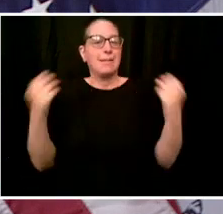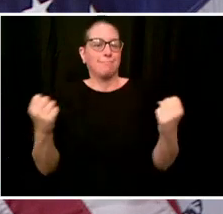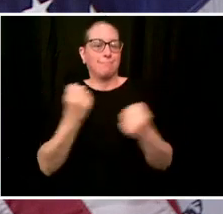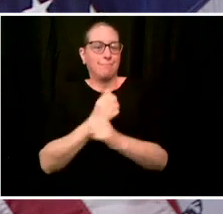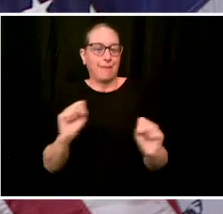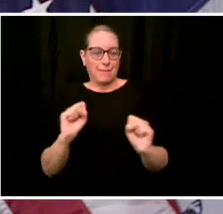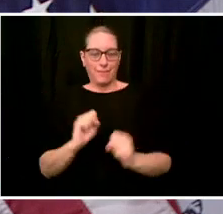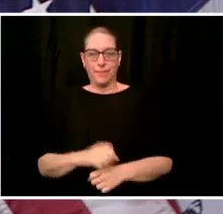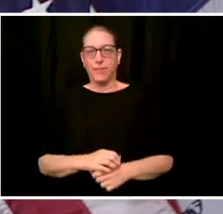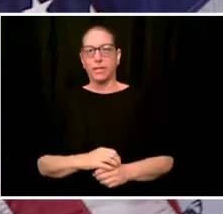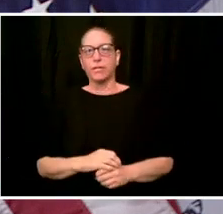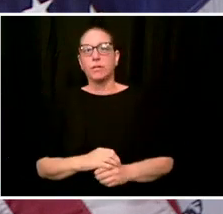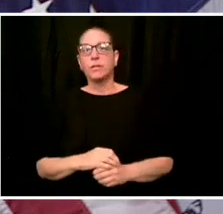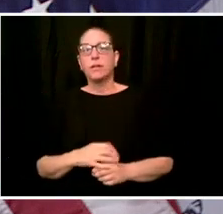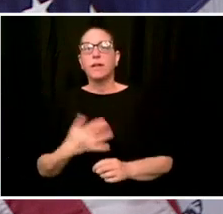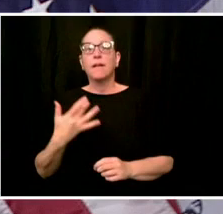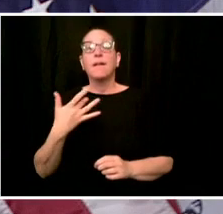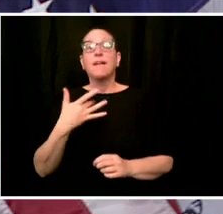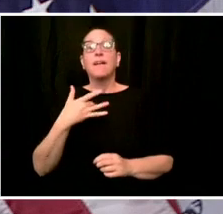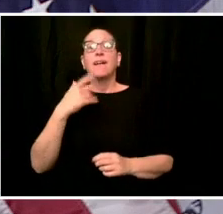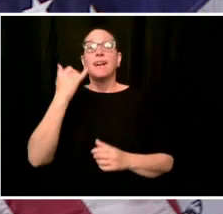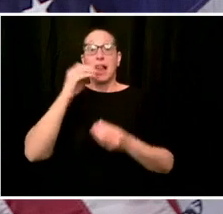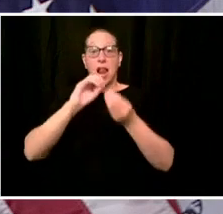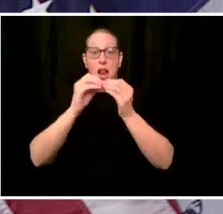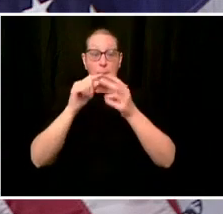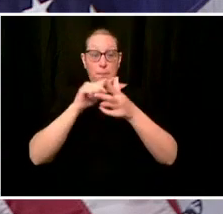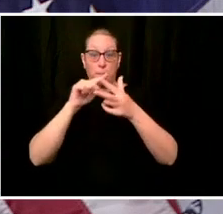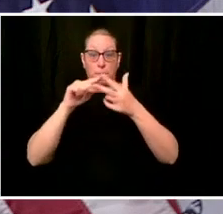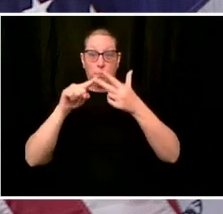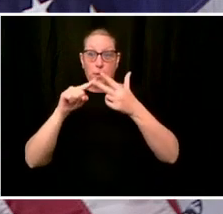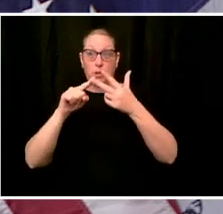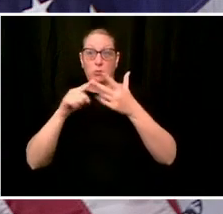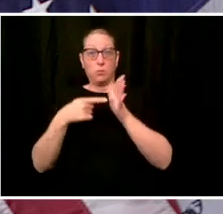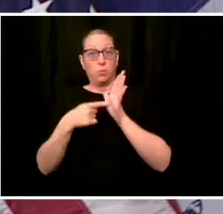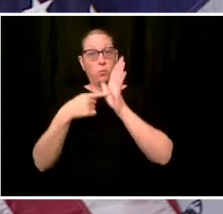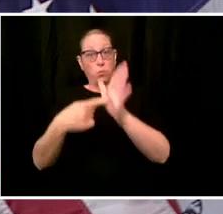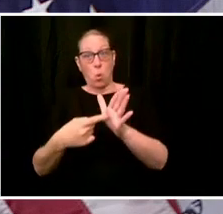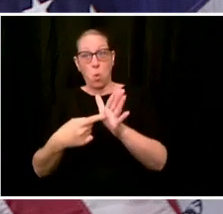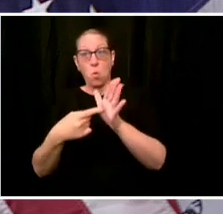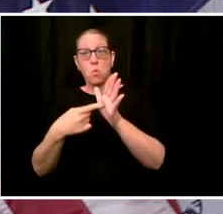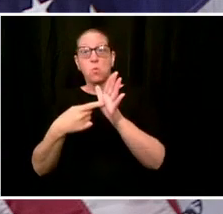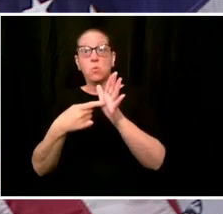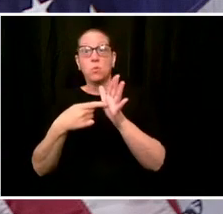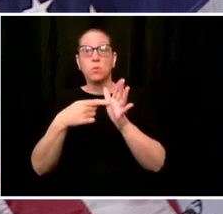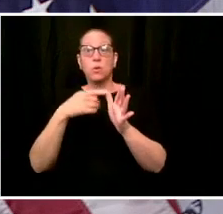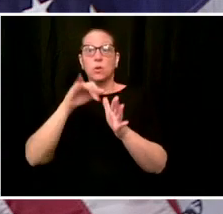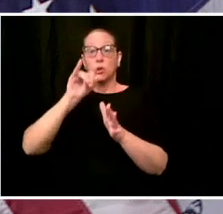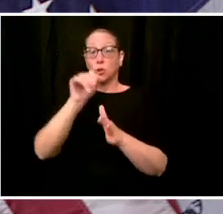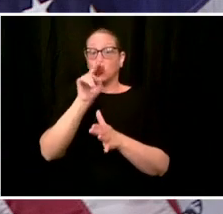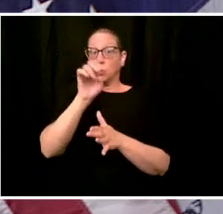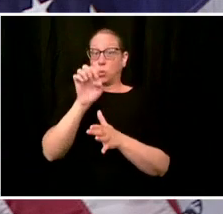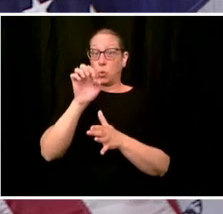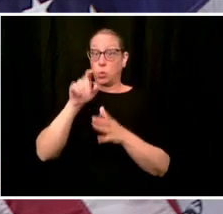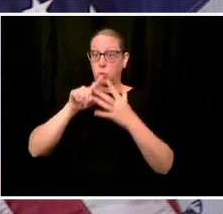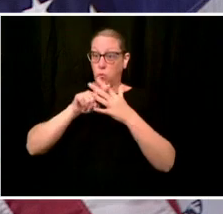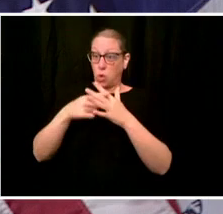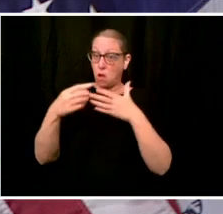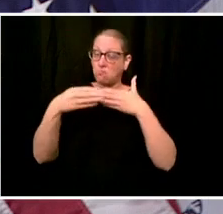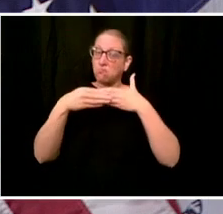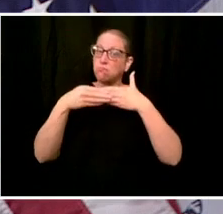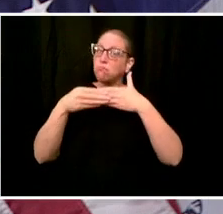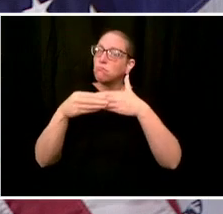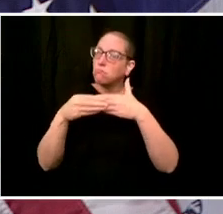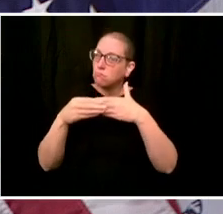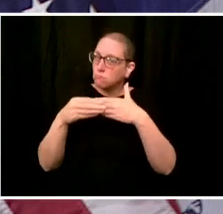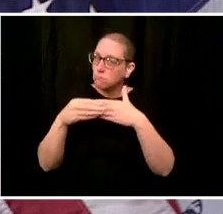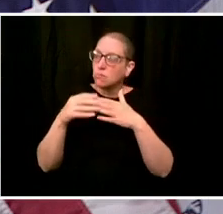the indicators validate that it's time to start some loosening up. I don't think that's too ambitious. But